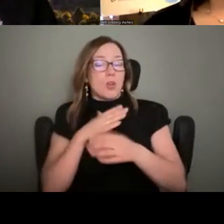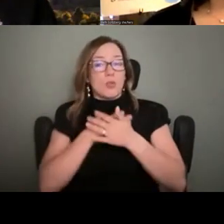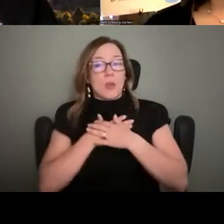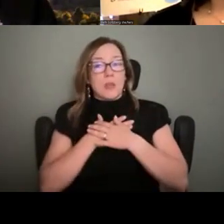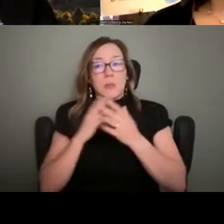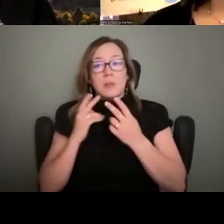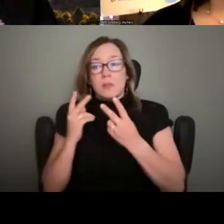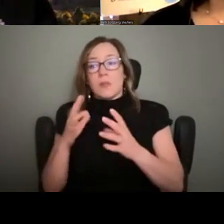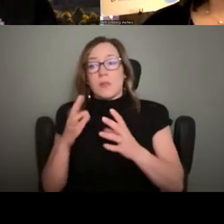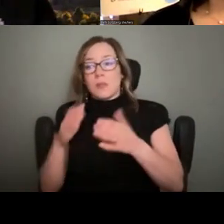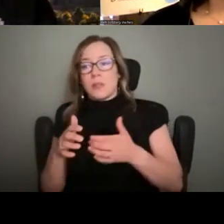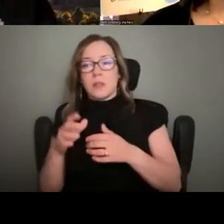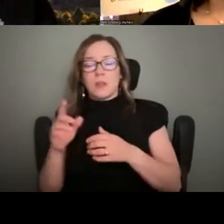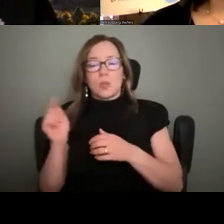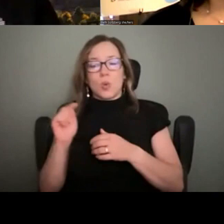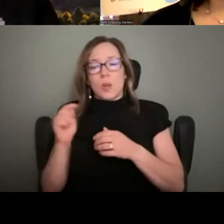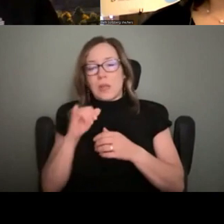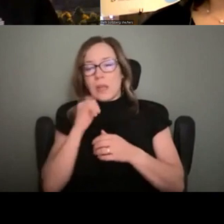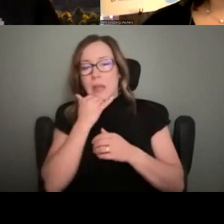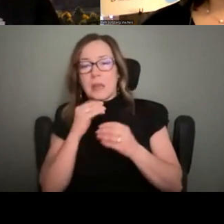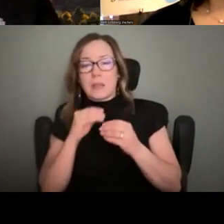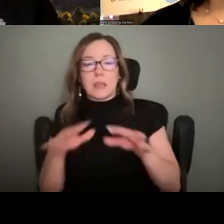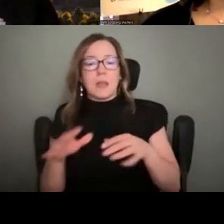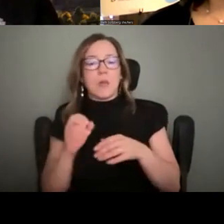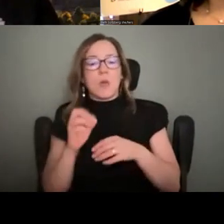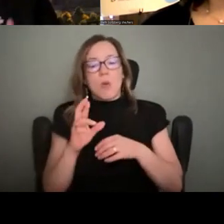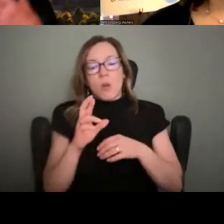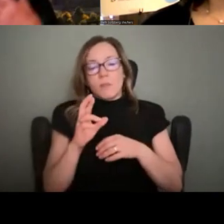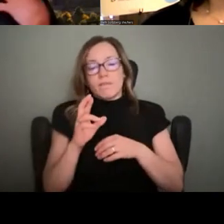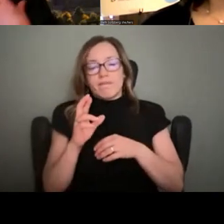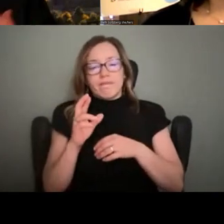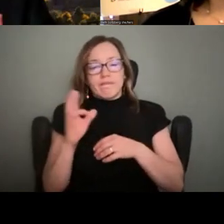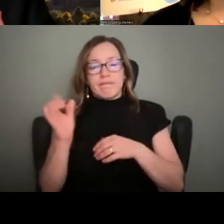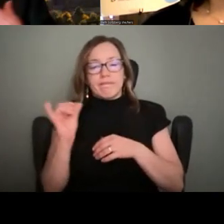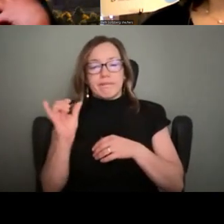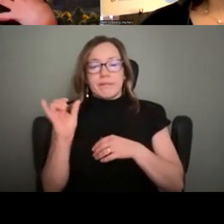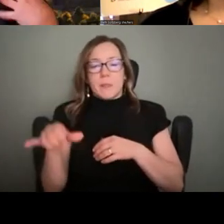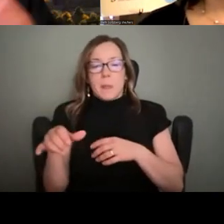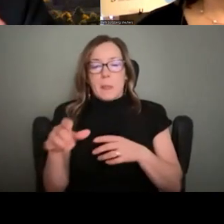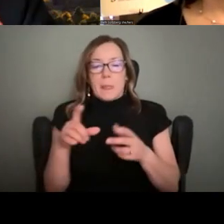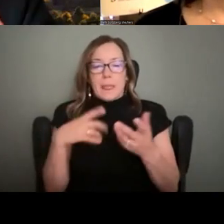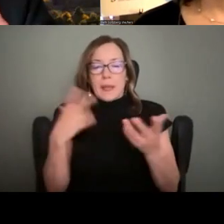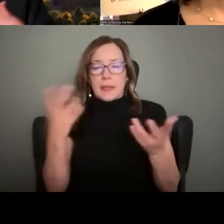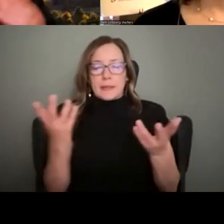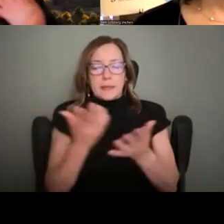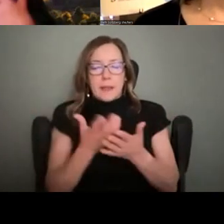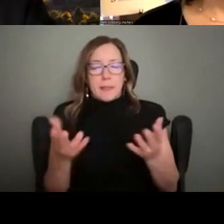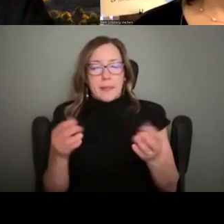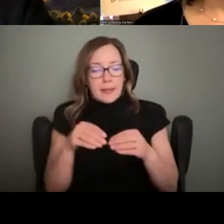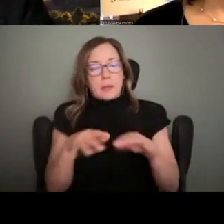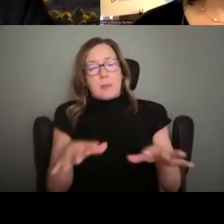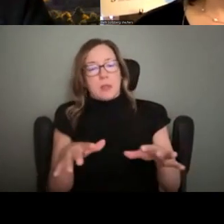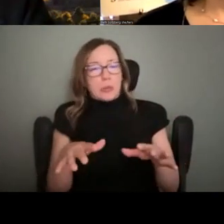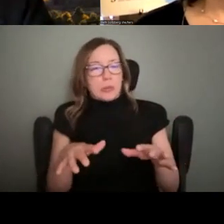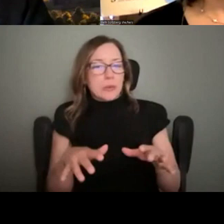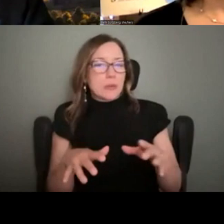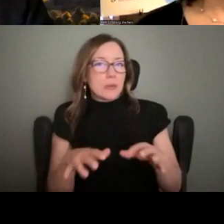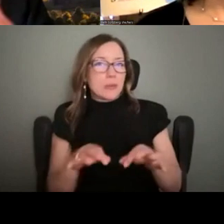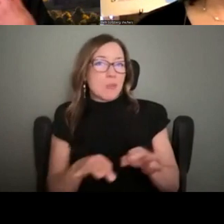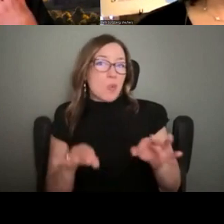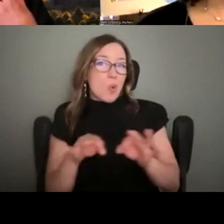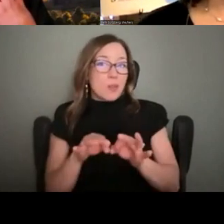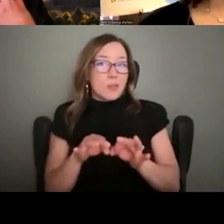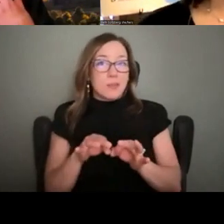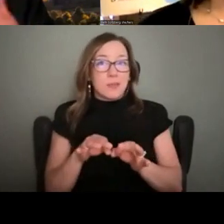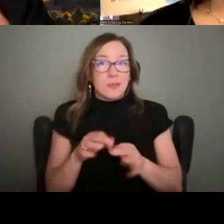there's a toileting accident or something like that, or something gets spilled and it's important, you know, it's important to help someone